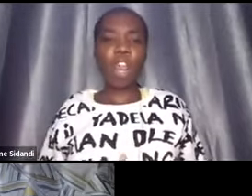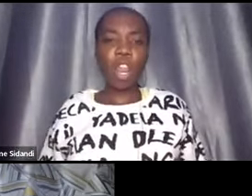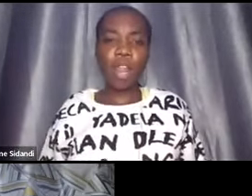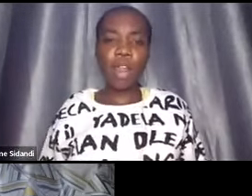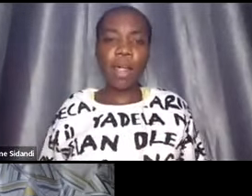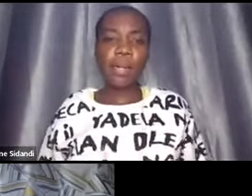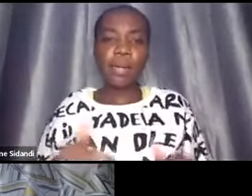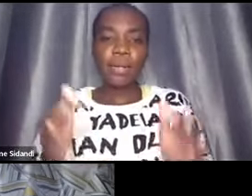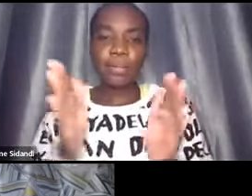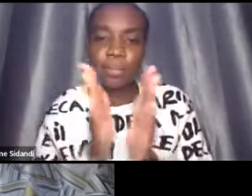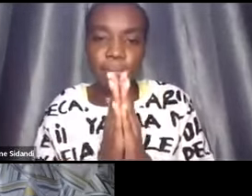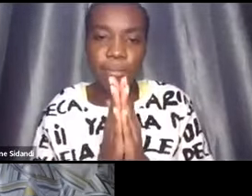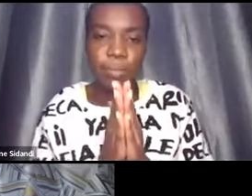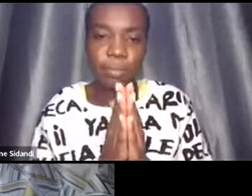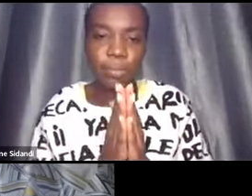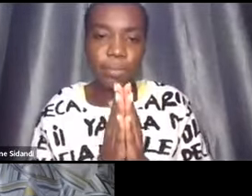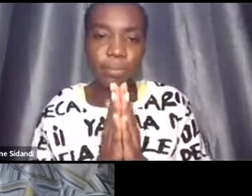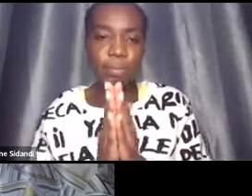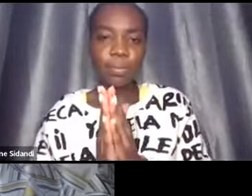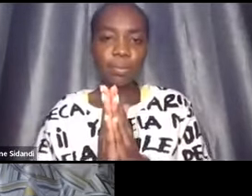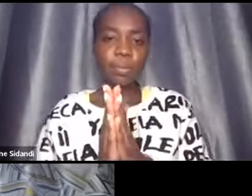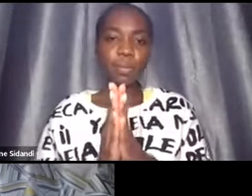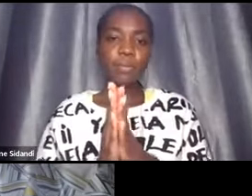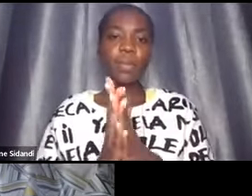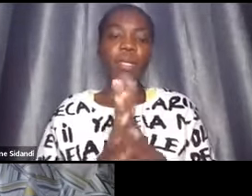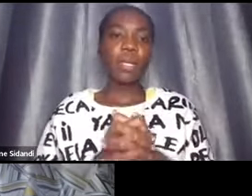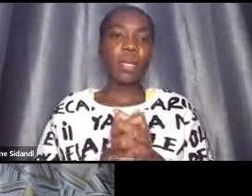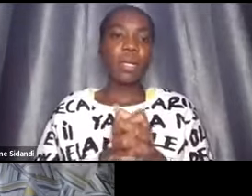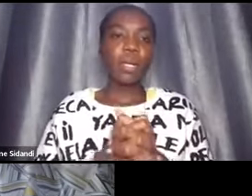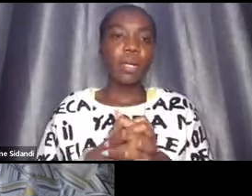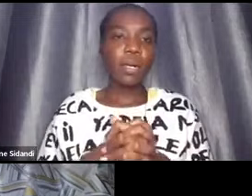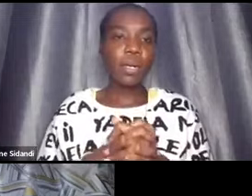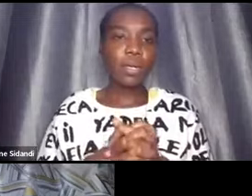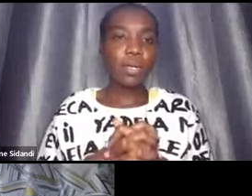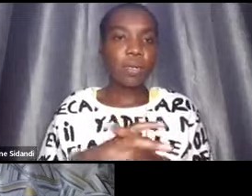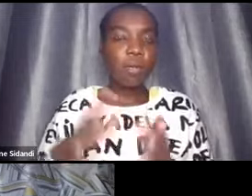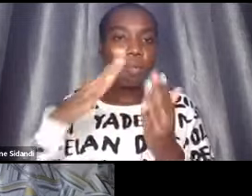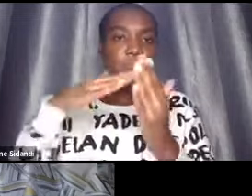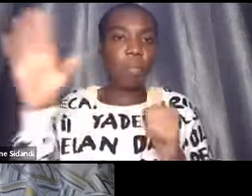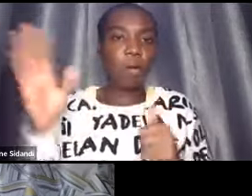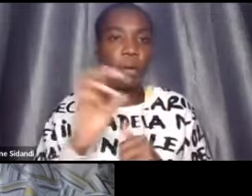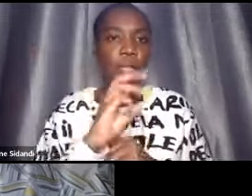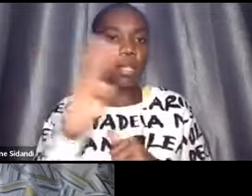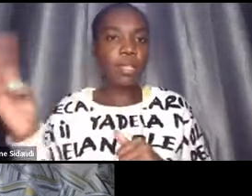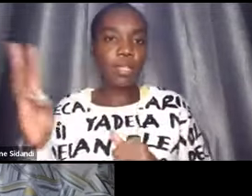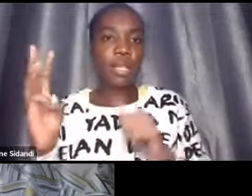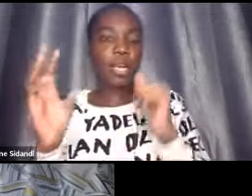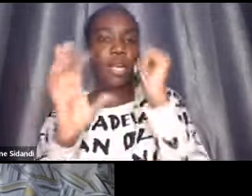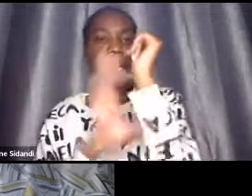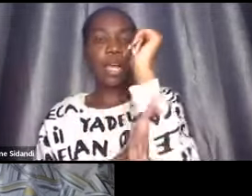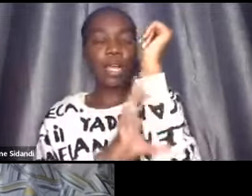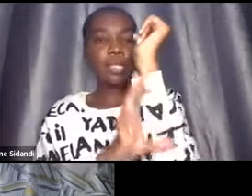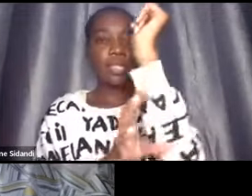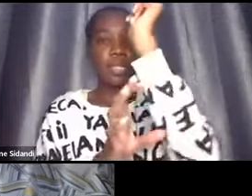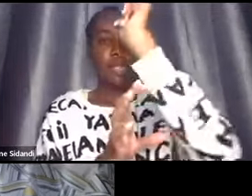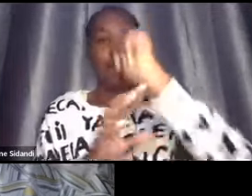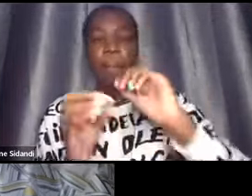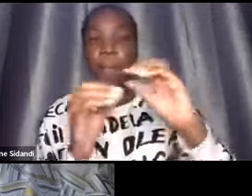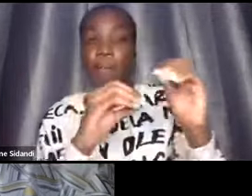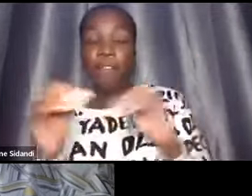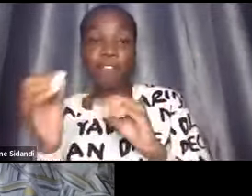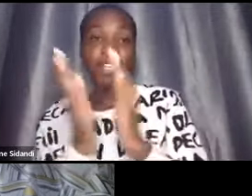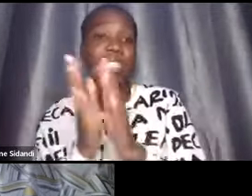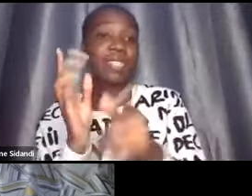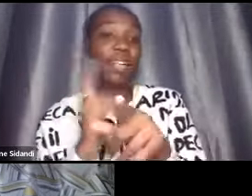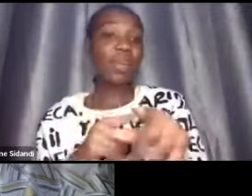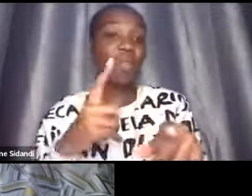to sensitize the public about the importance of mediation. Most Western countries are moved on. If you go to court,